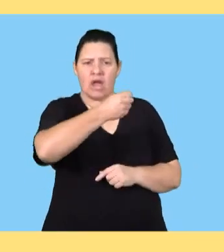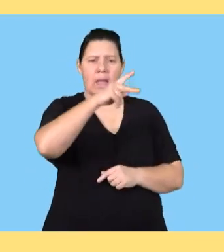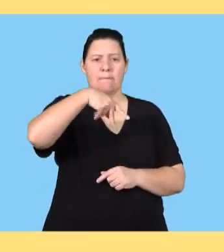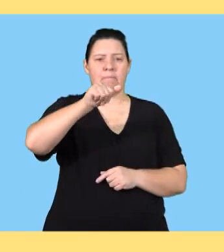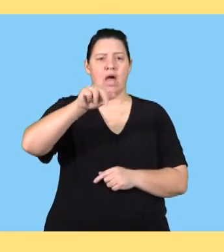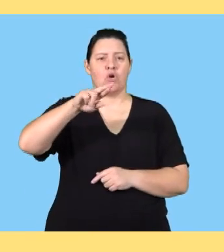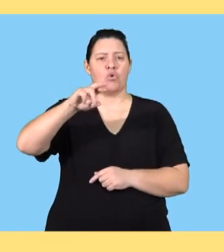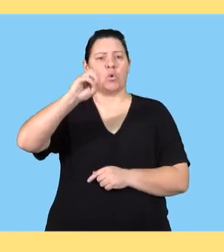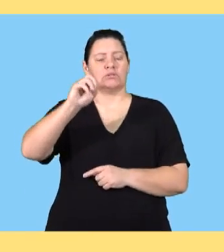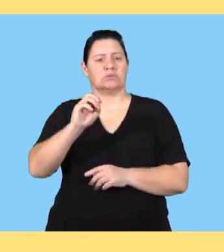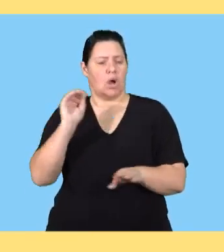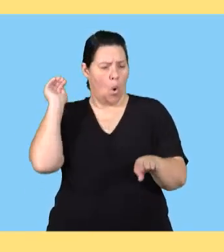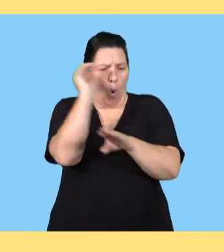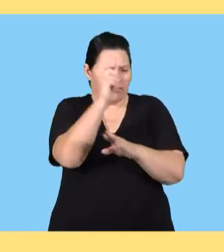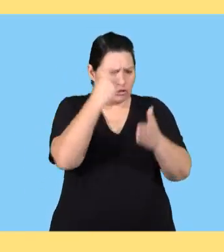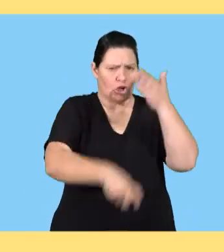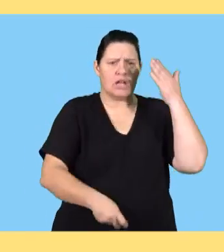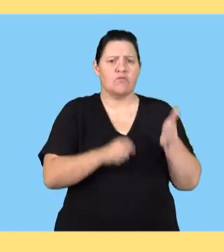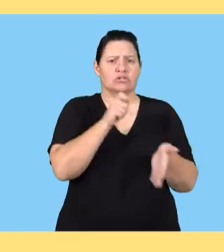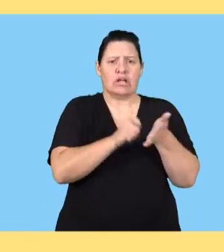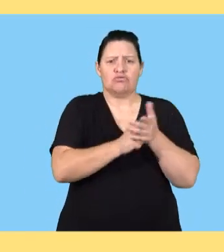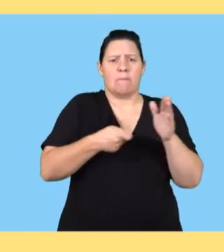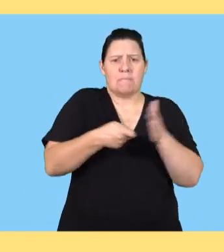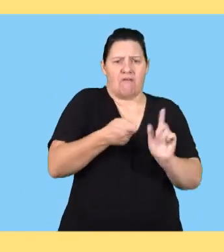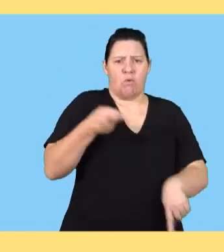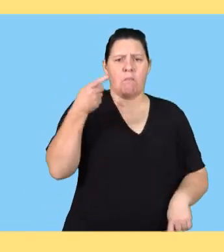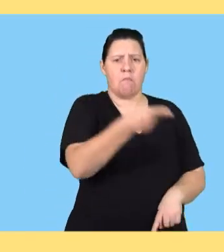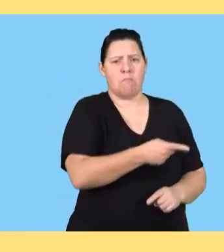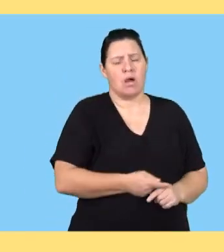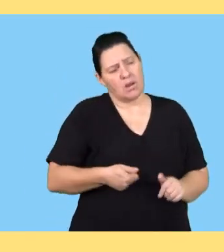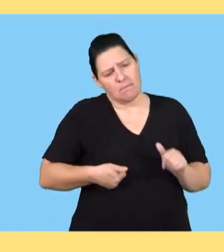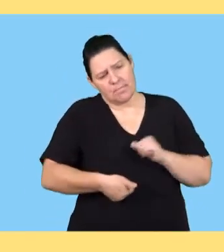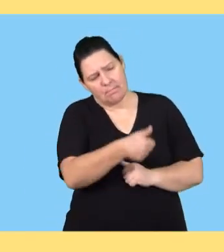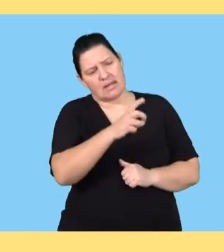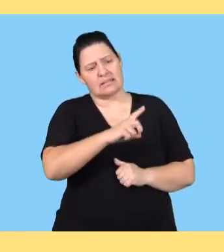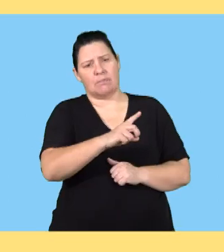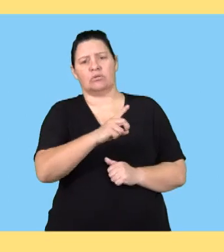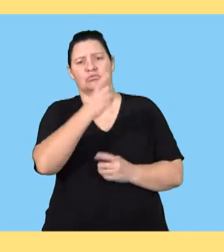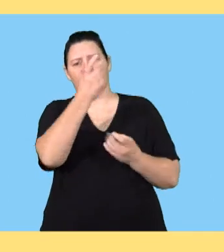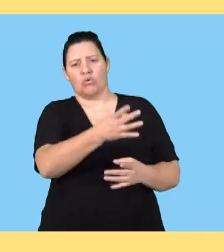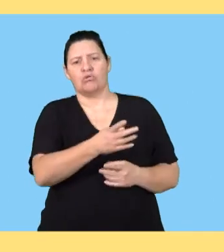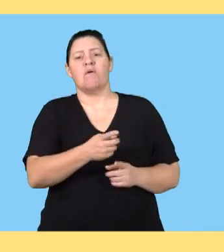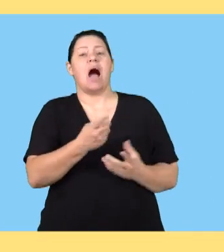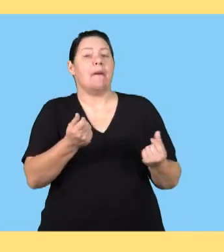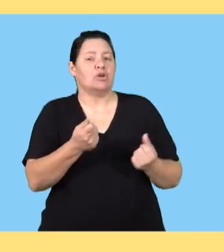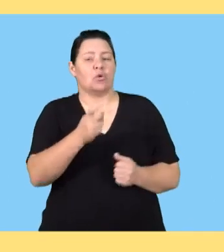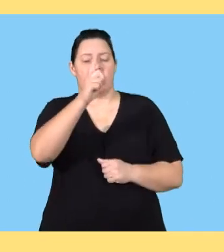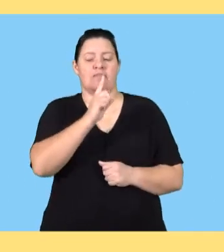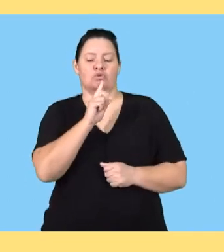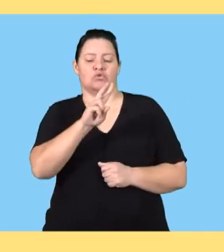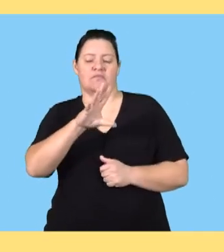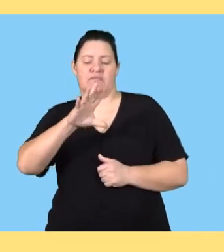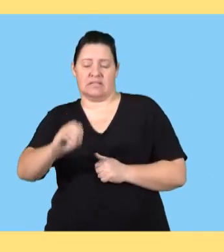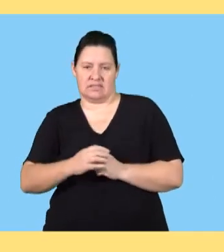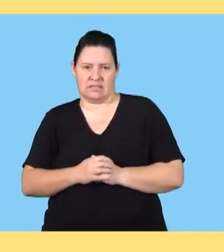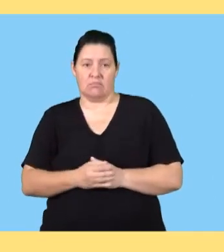Parrott had overcharged us for stationery bought from him, and we sent him a debit note for 1,250. So I'm